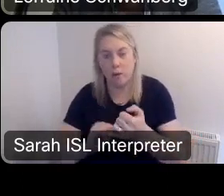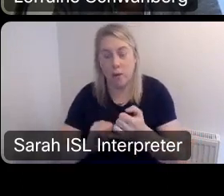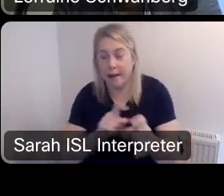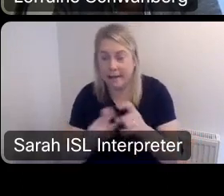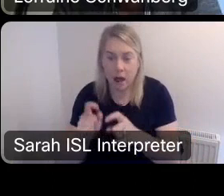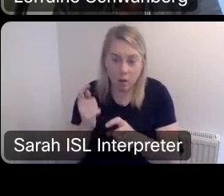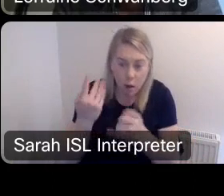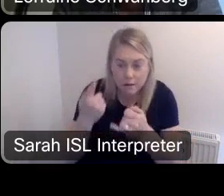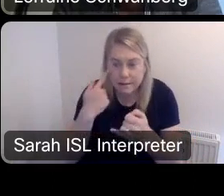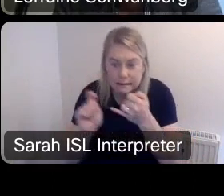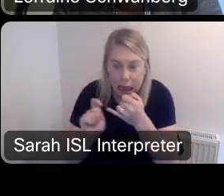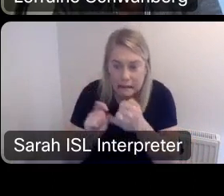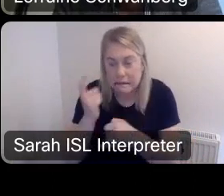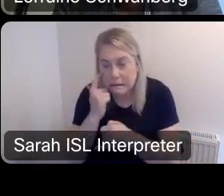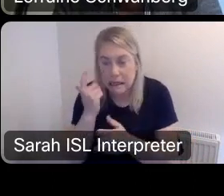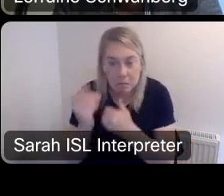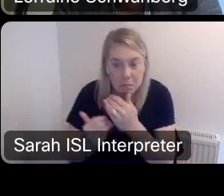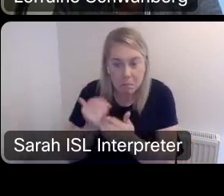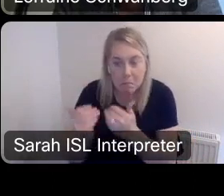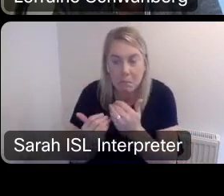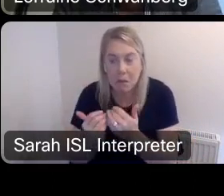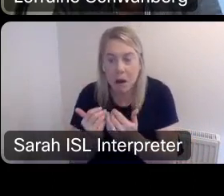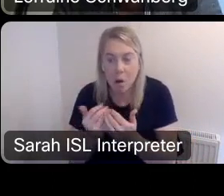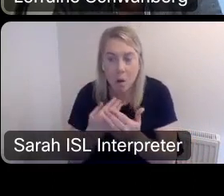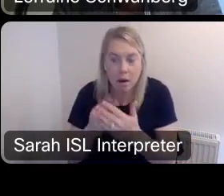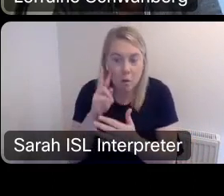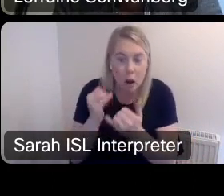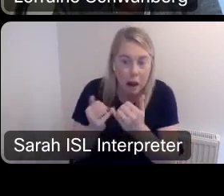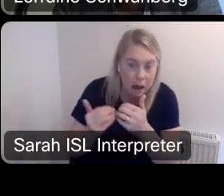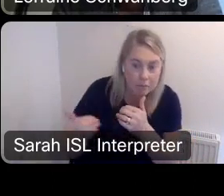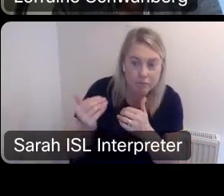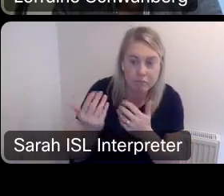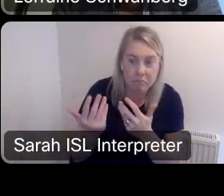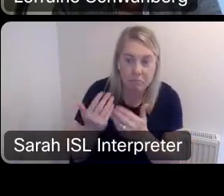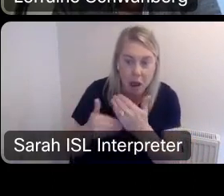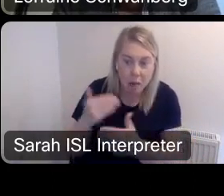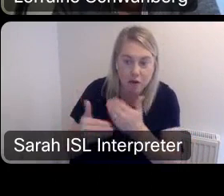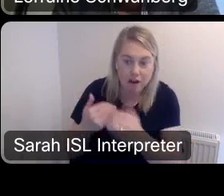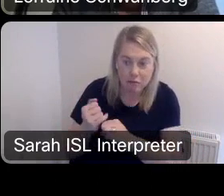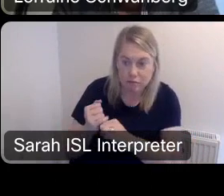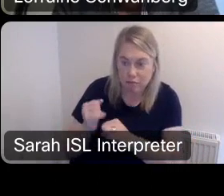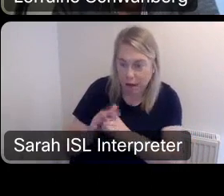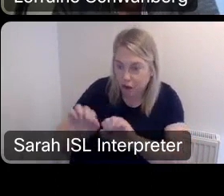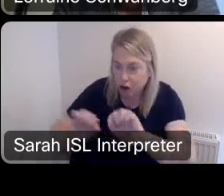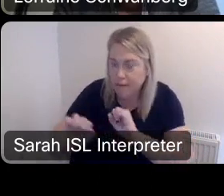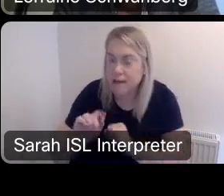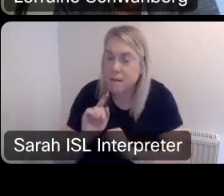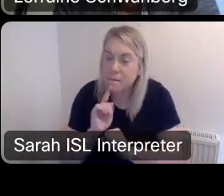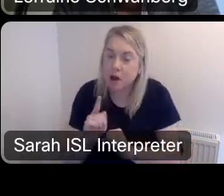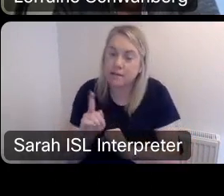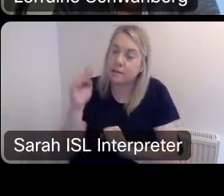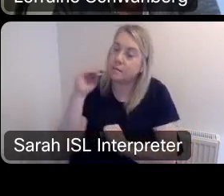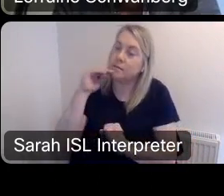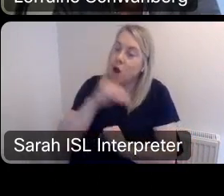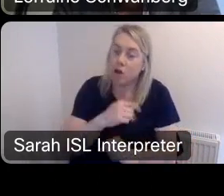modelling that, how that's going to look in terms of the operational services. But it is an important role,